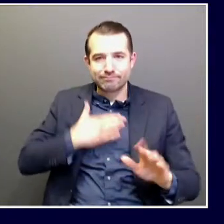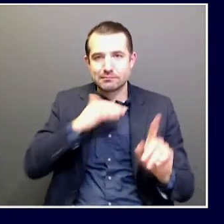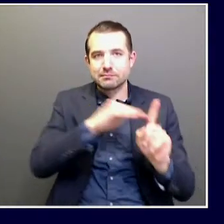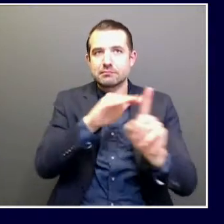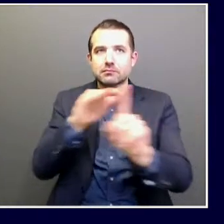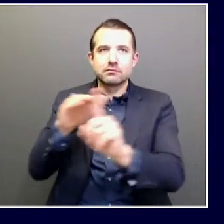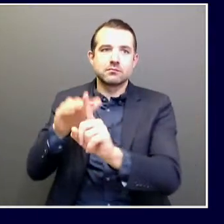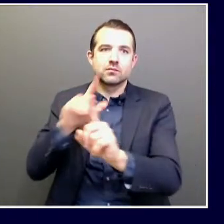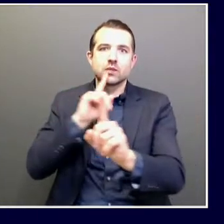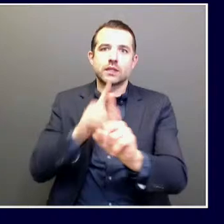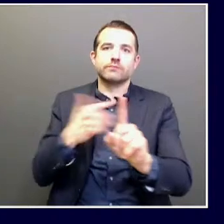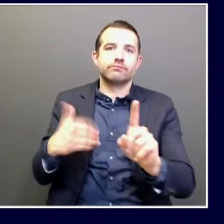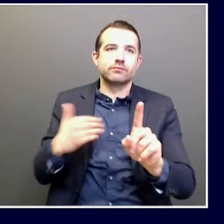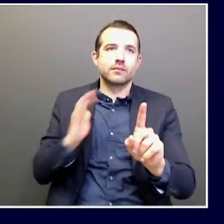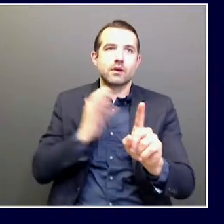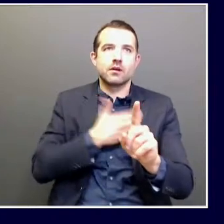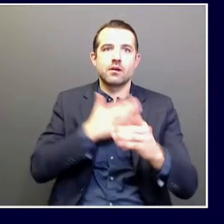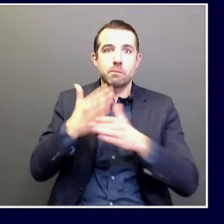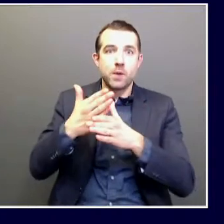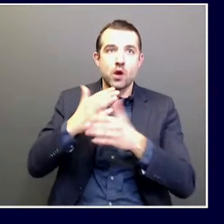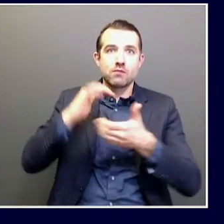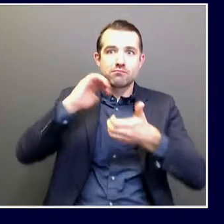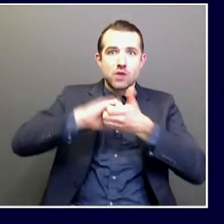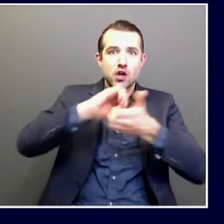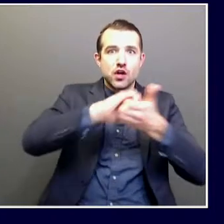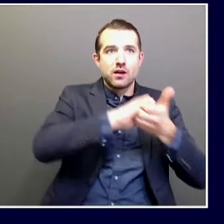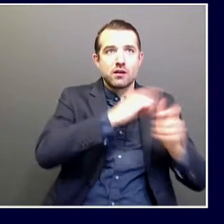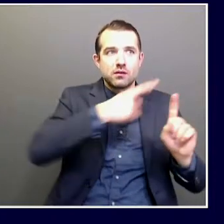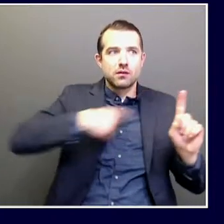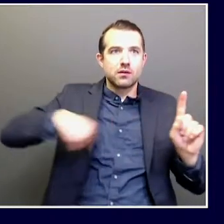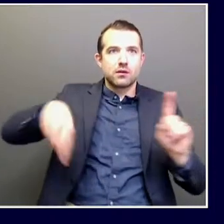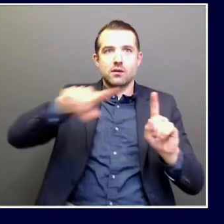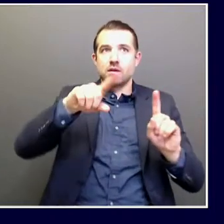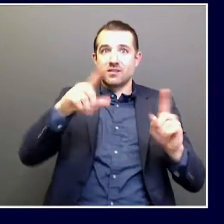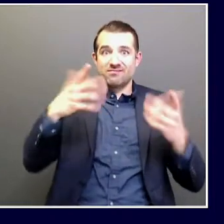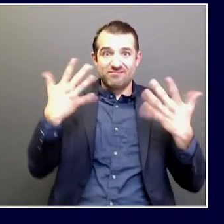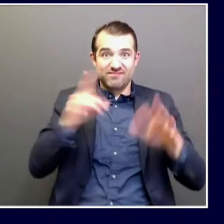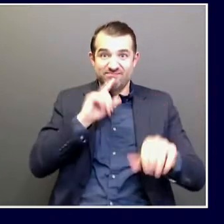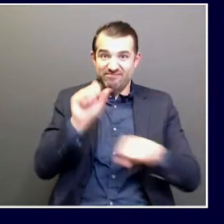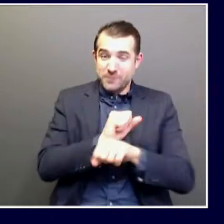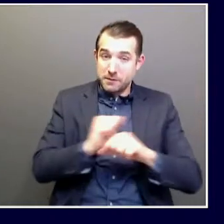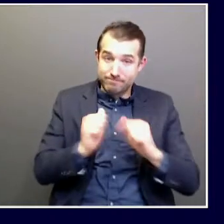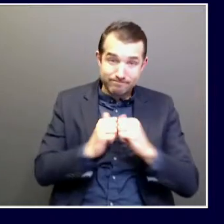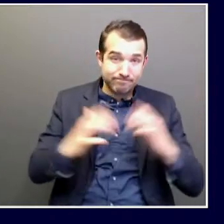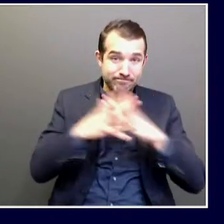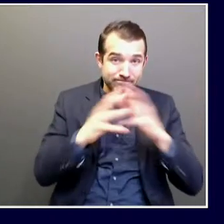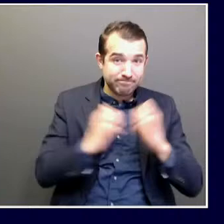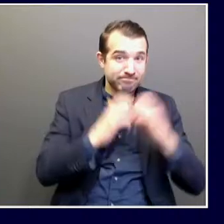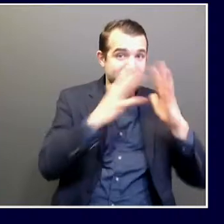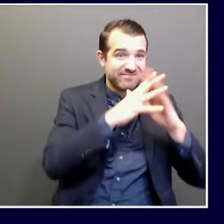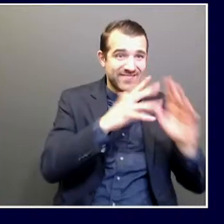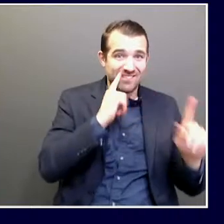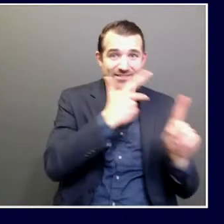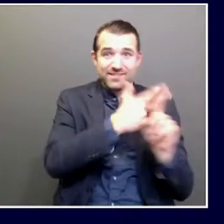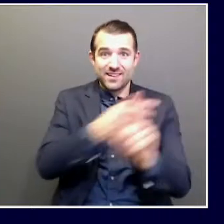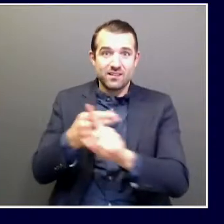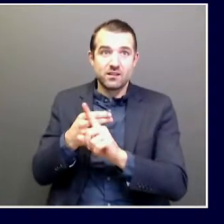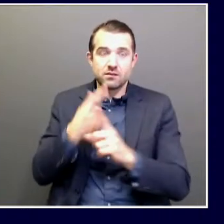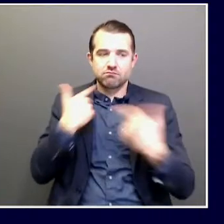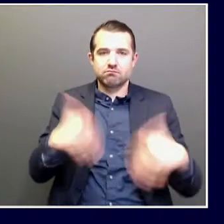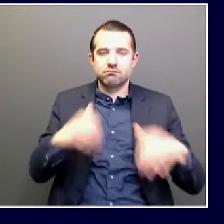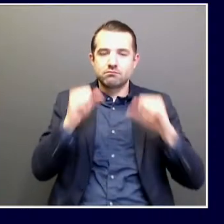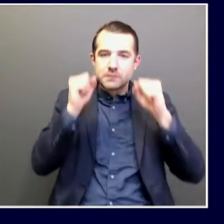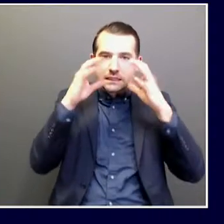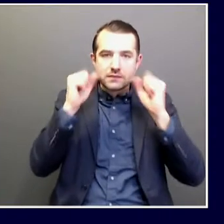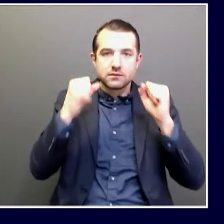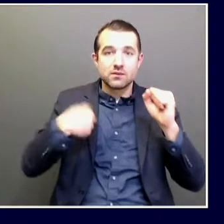together and say, absolutely, we can make that happen. Similarly, we put out a call for volunteers not long ago to help out with all the various missions that